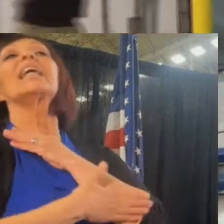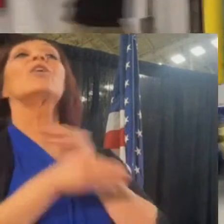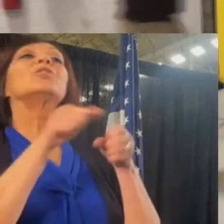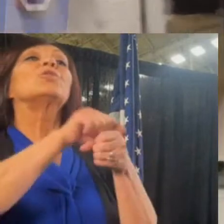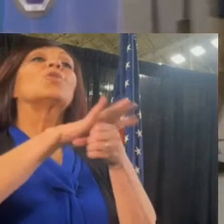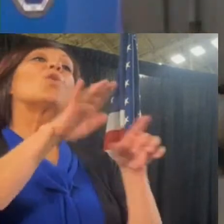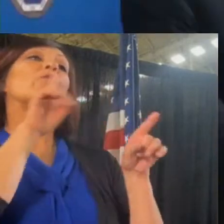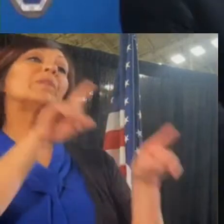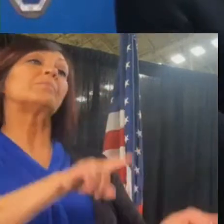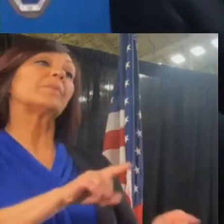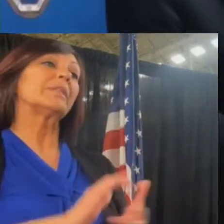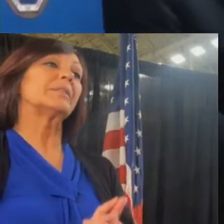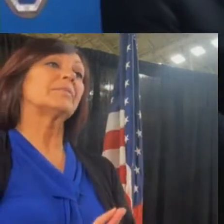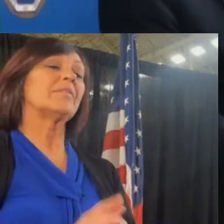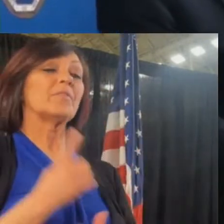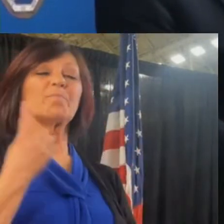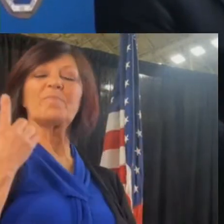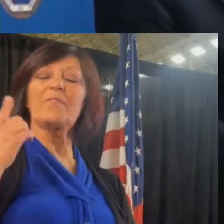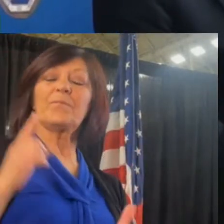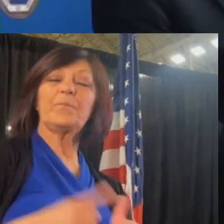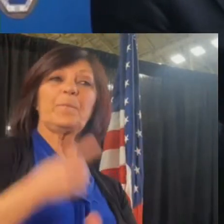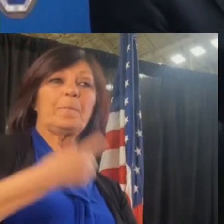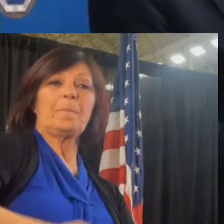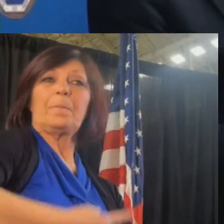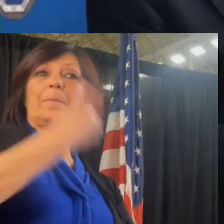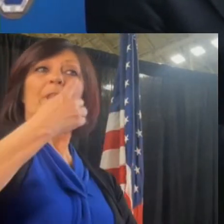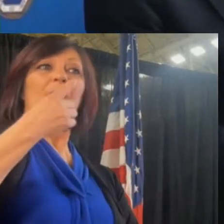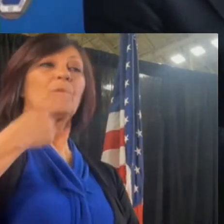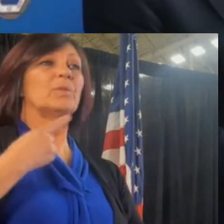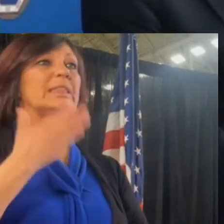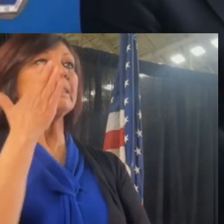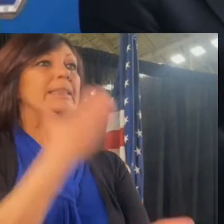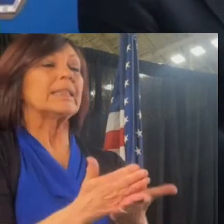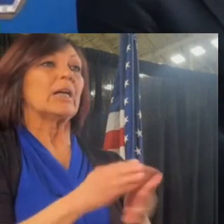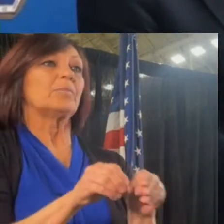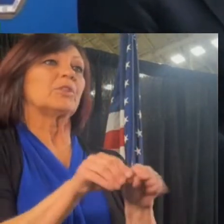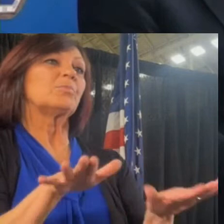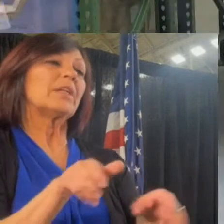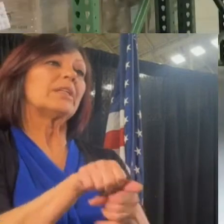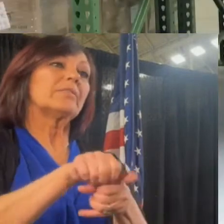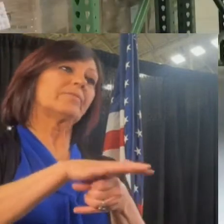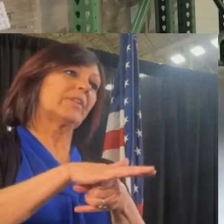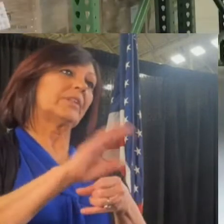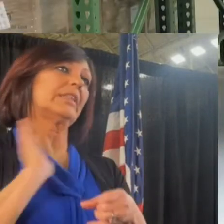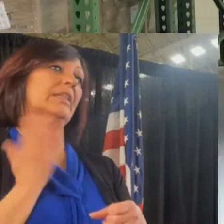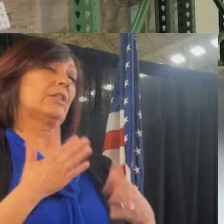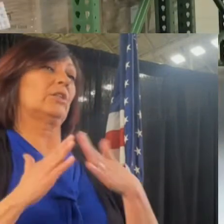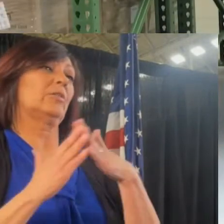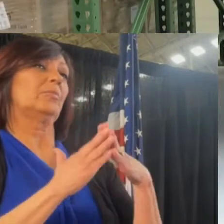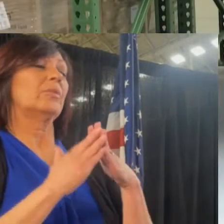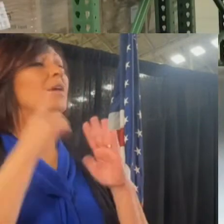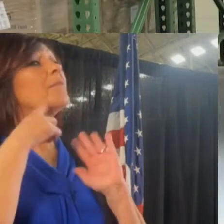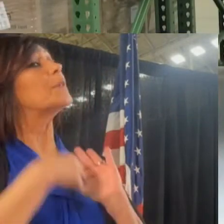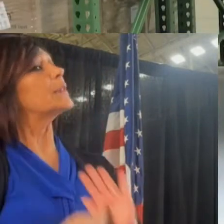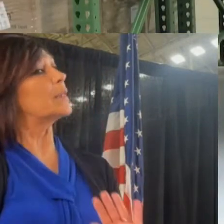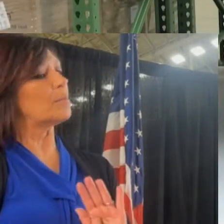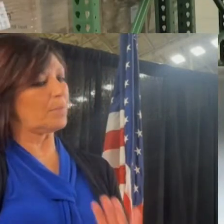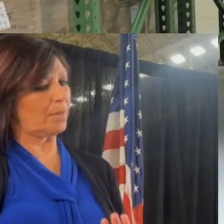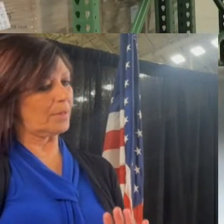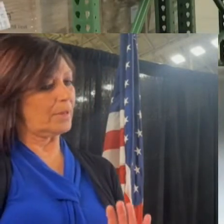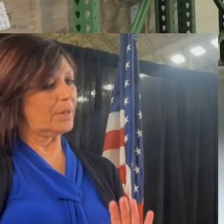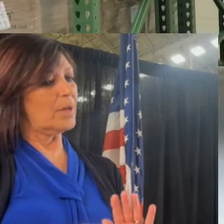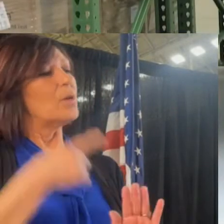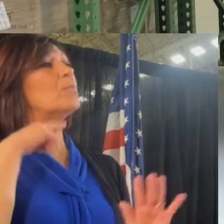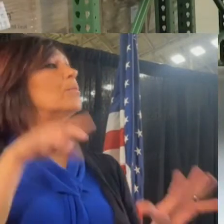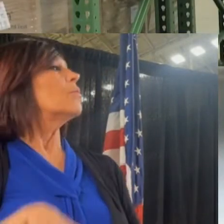response. From day one, Erie County worked to stop the spread of the virus in our community. For example, Erie